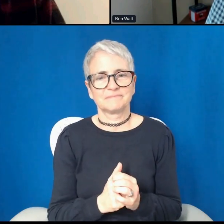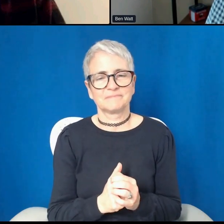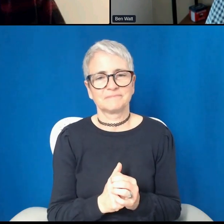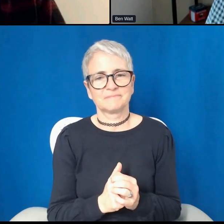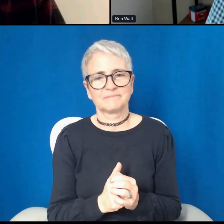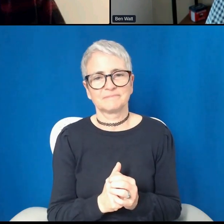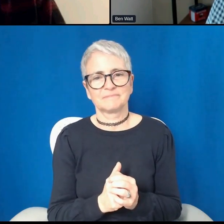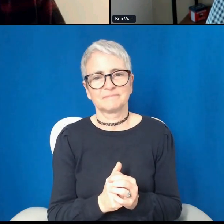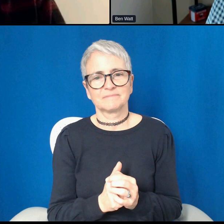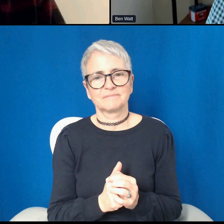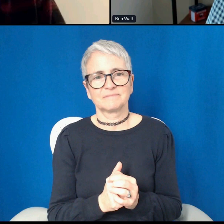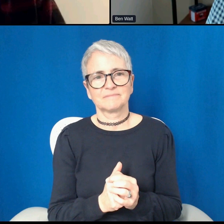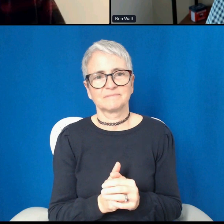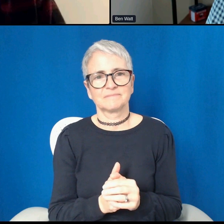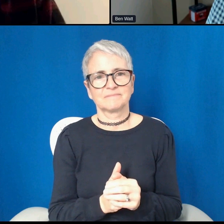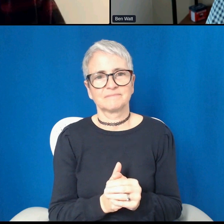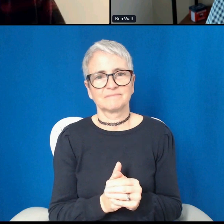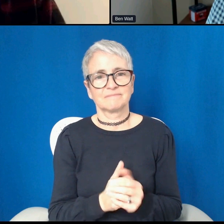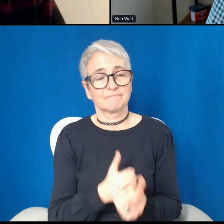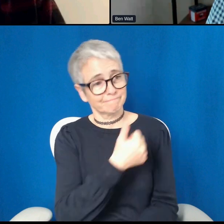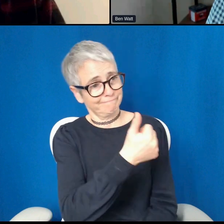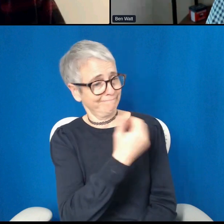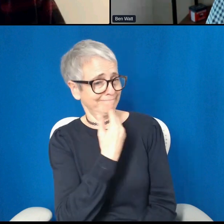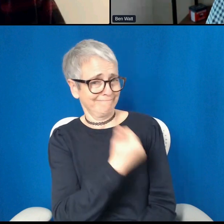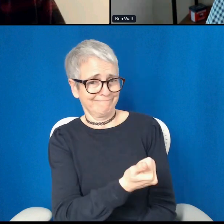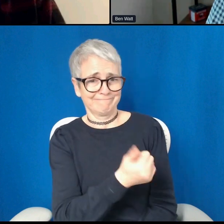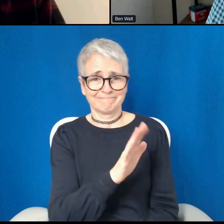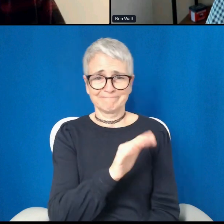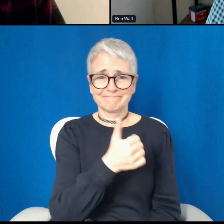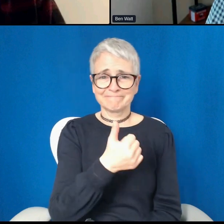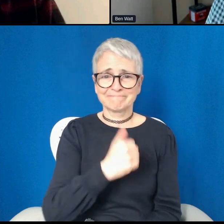demo. Brilliant. So yeah, otherwise I think we'll wait